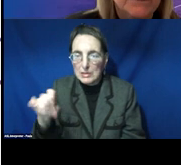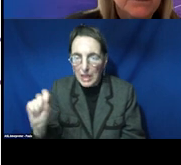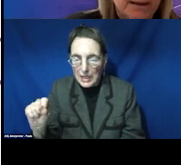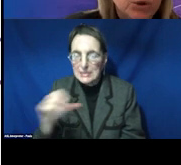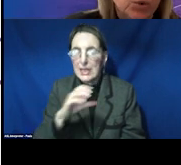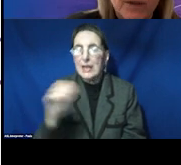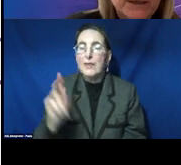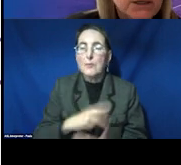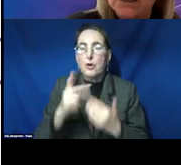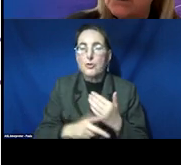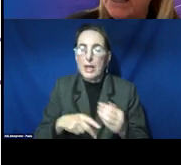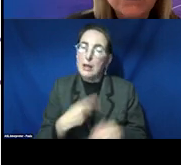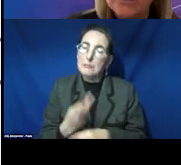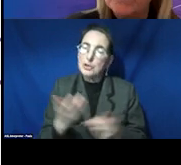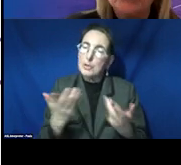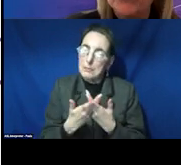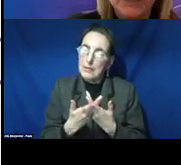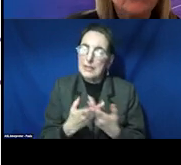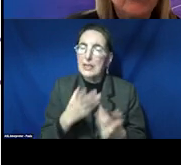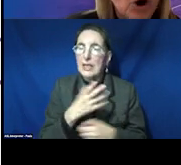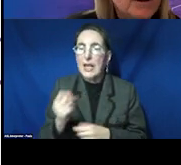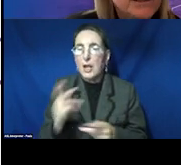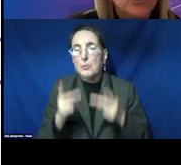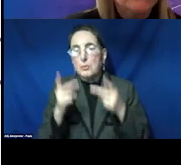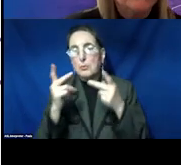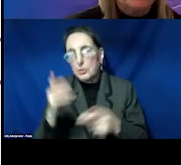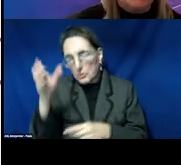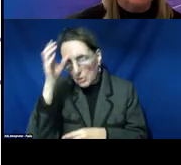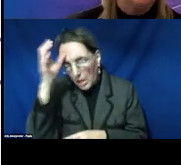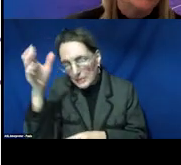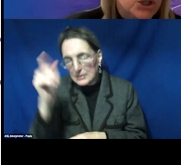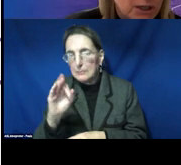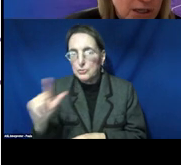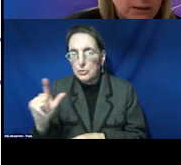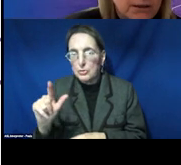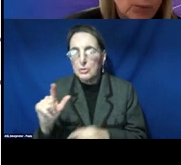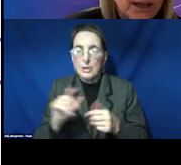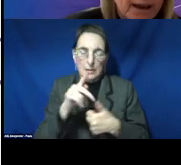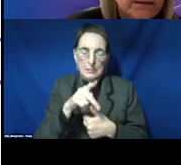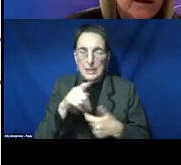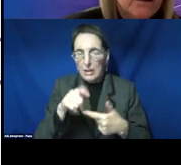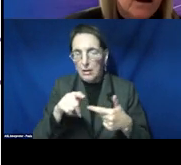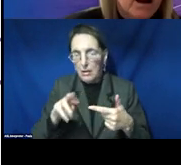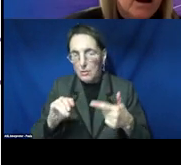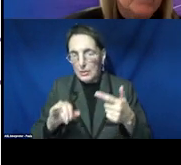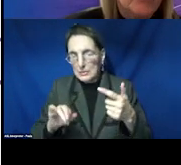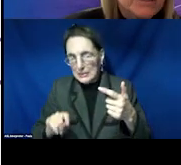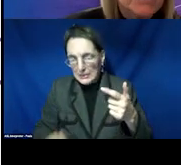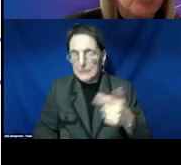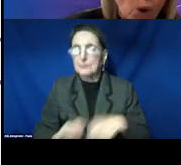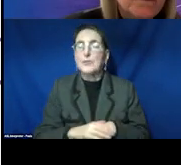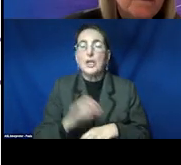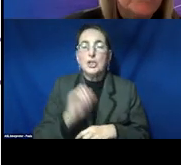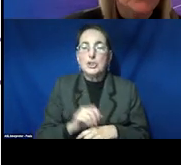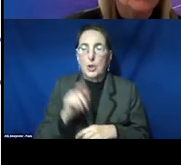proposal concept tool. We had to come up with letters for almost all of them, and we pretty much succeeded. So again, this